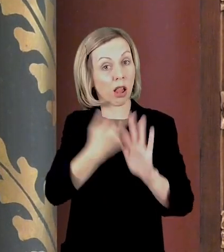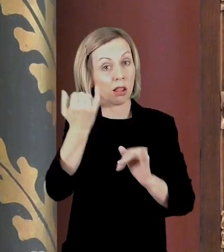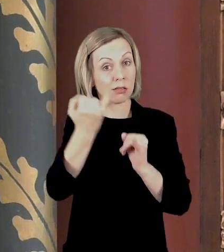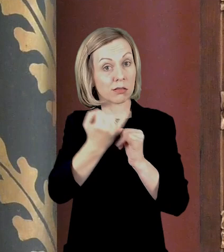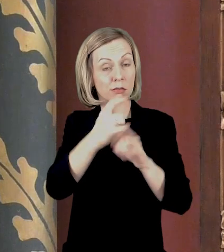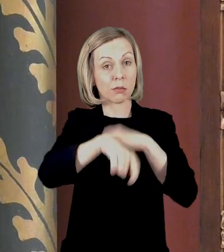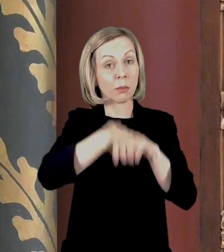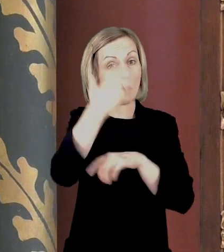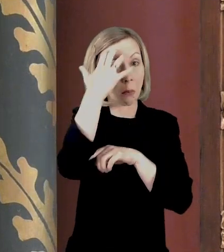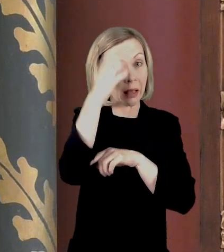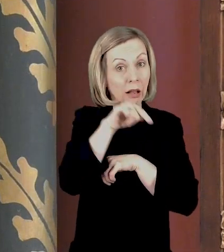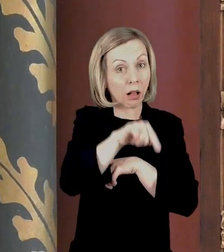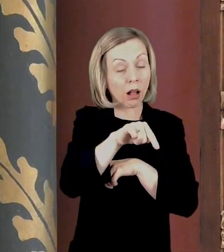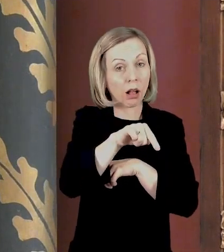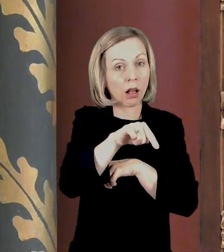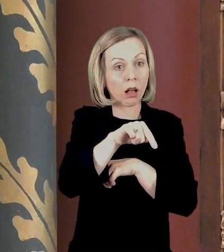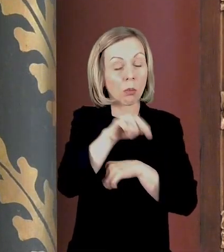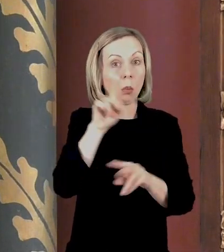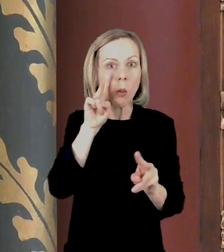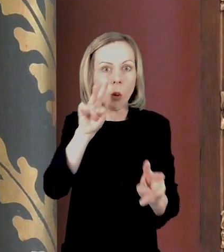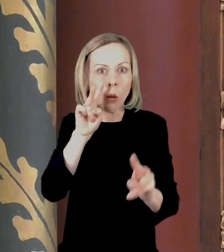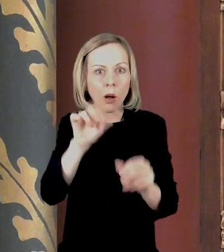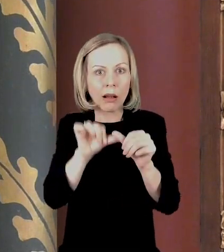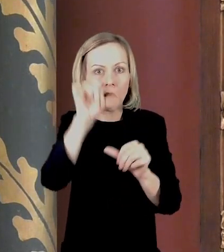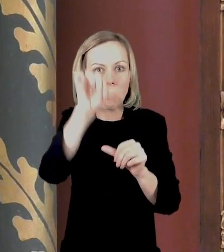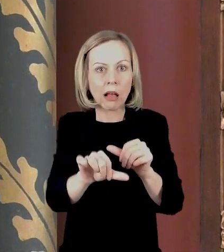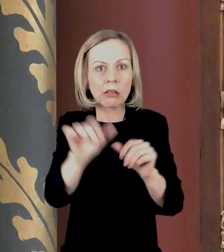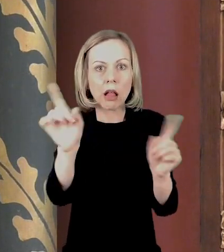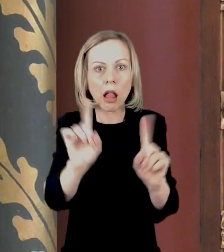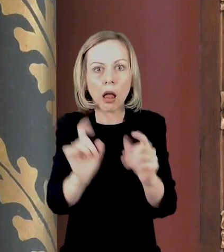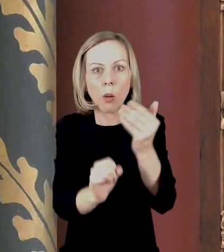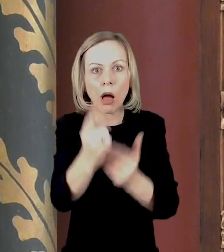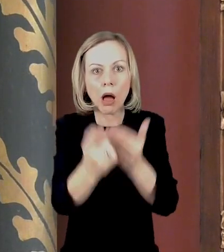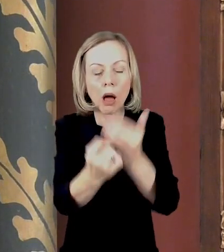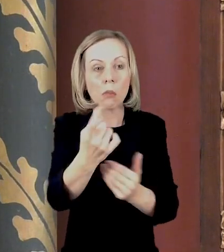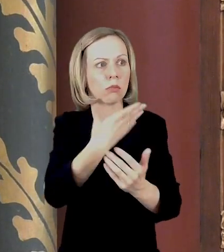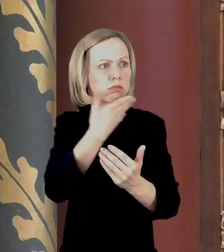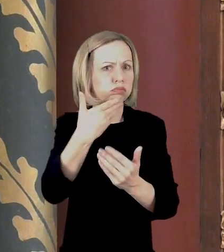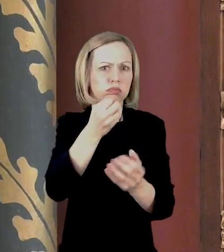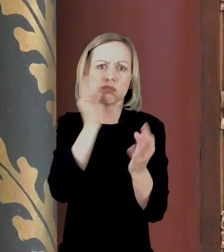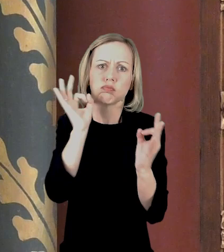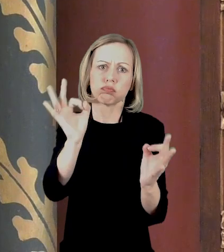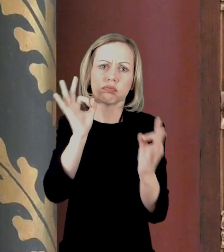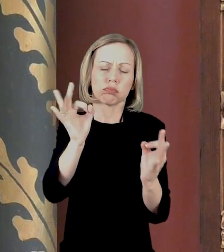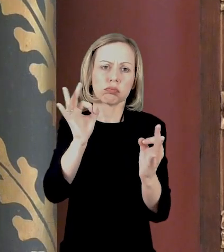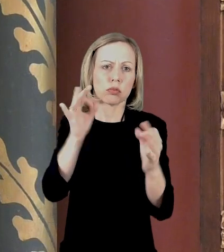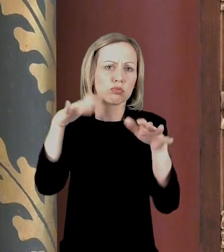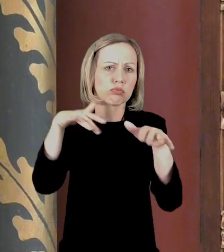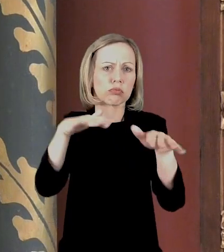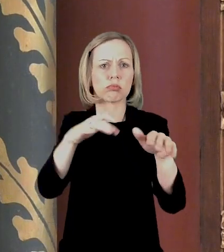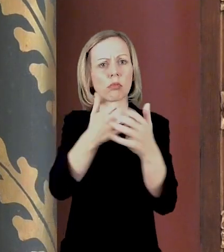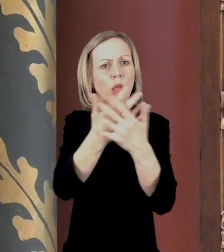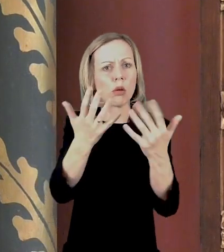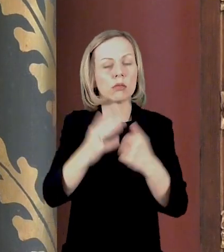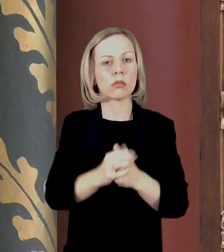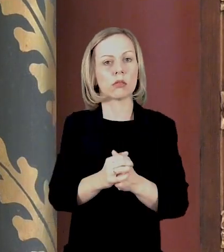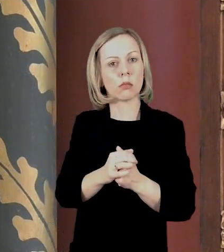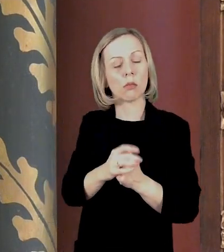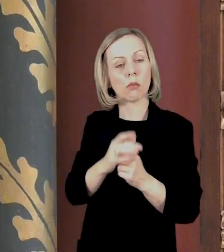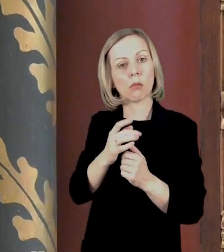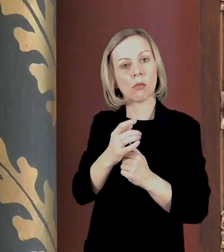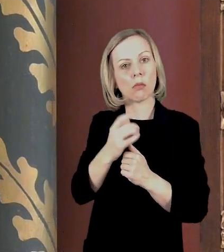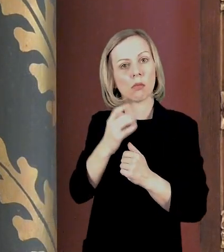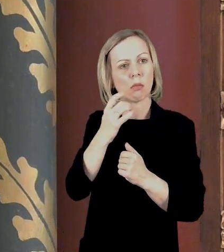BBC asked an eminent professor of modern history from one of our ancient universities, "How will